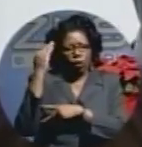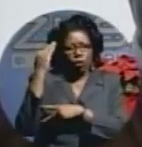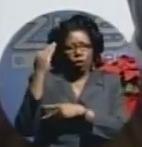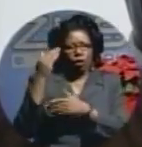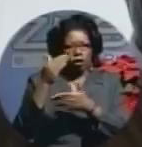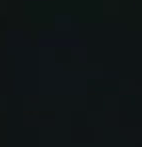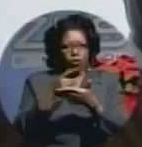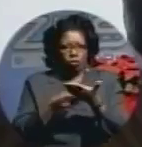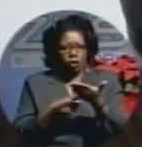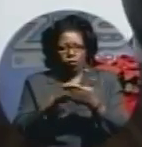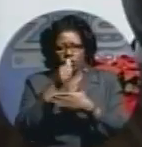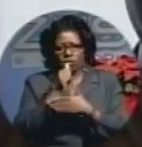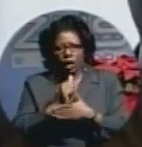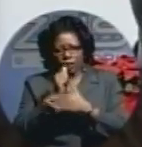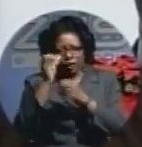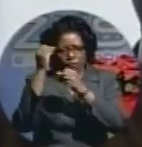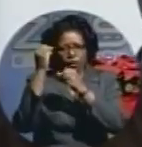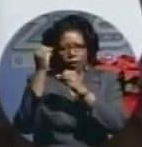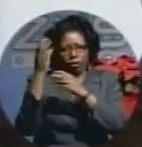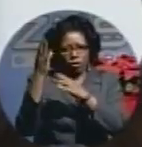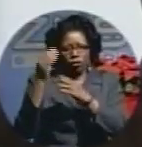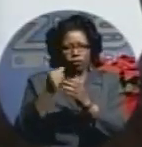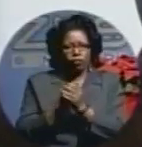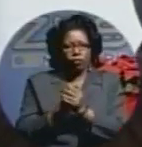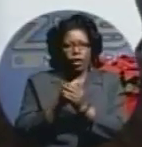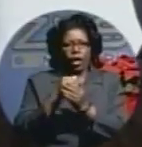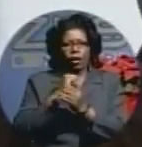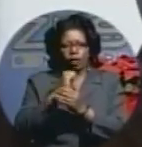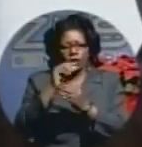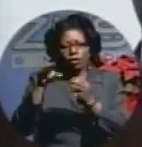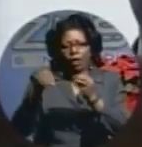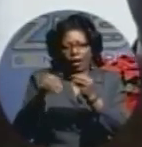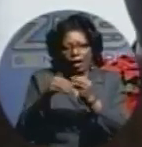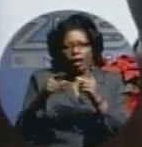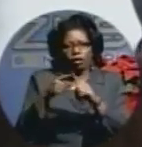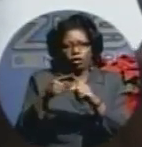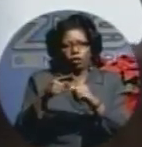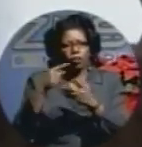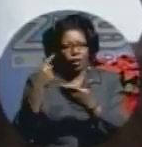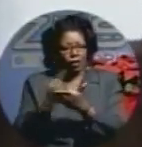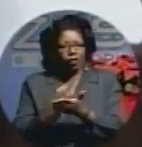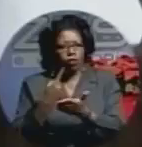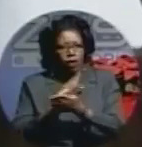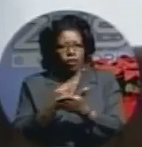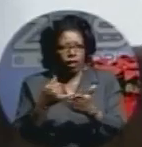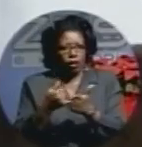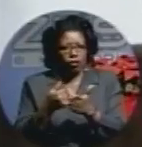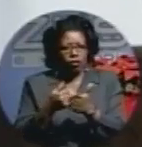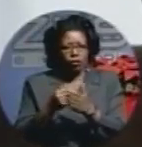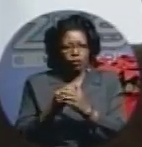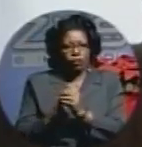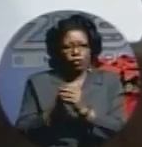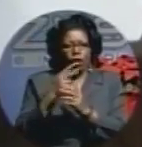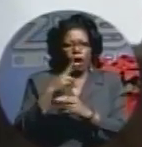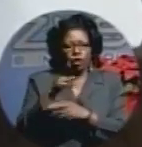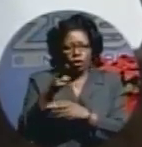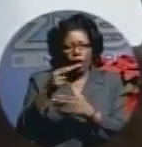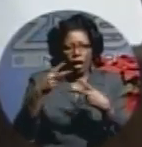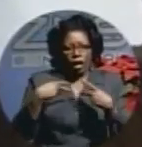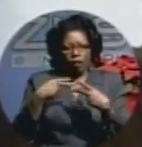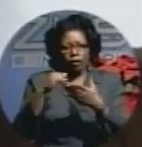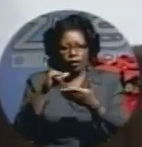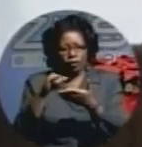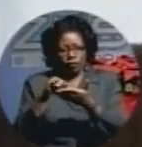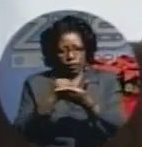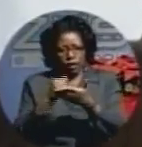it's government or private. But all I'm saying is I'm not going to add it by discussing it. Are you doing an internal investigation? We are doing an investigation to try